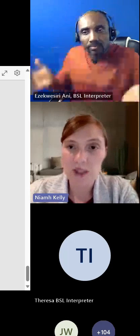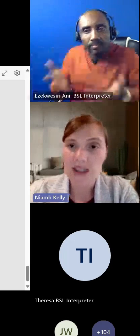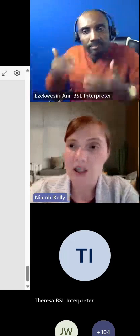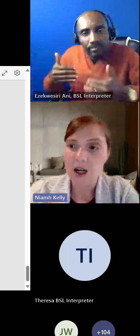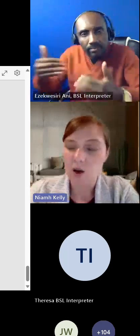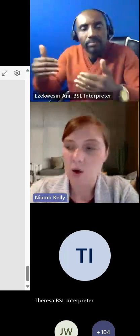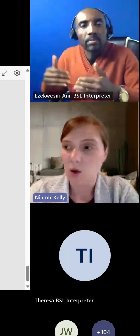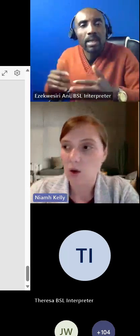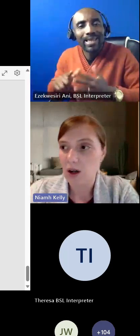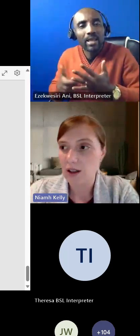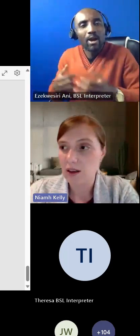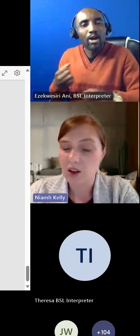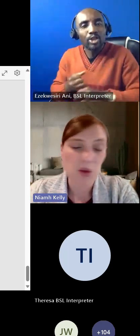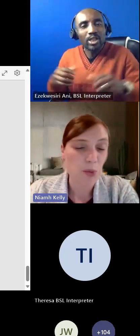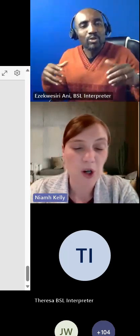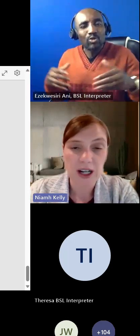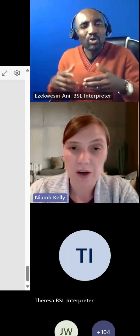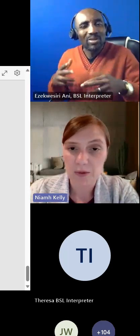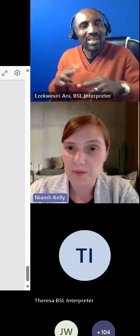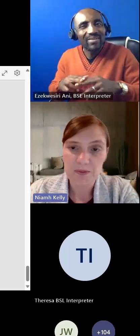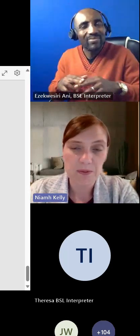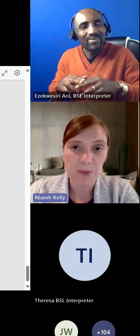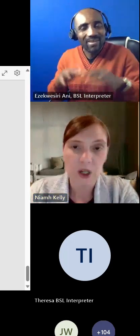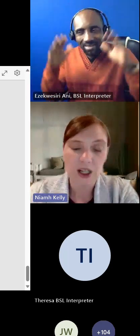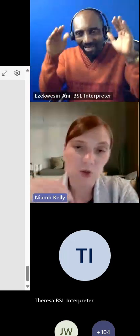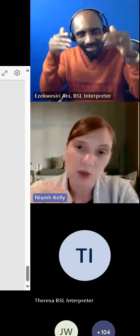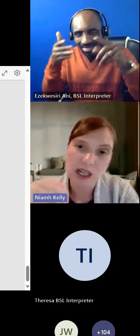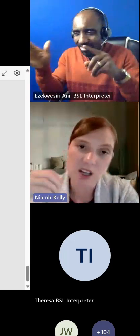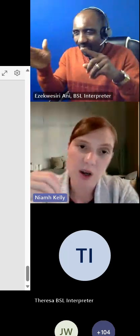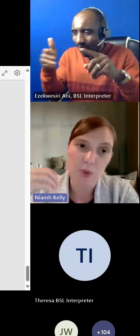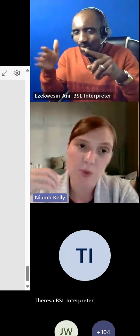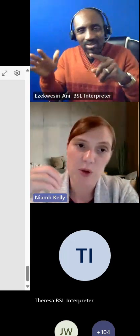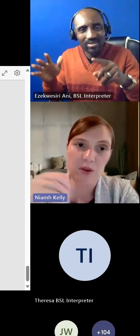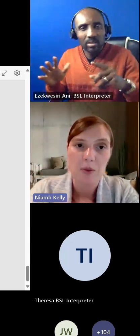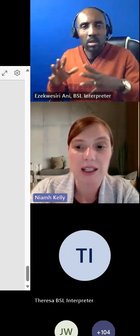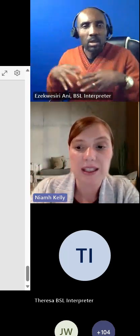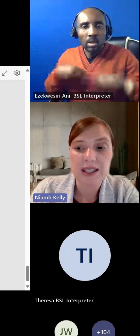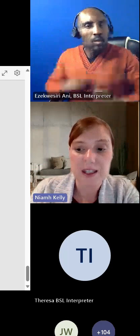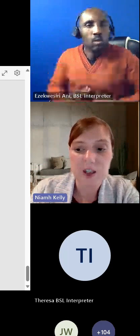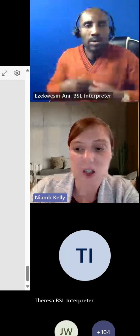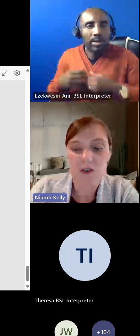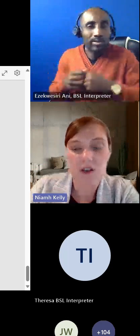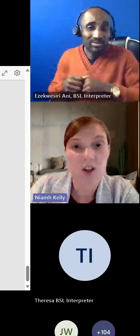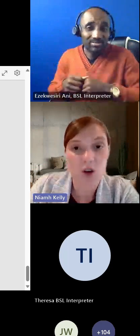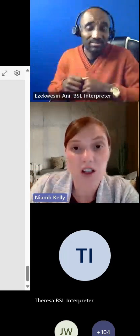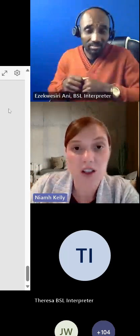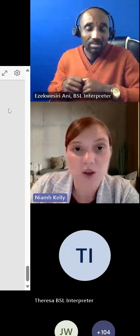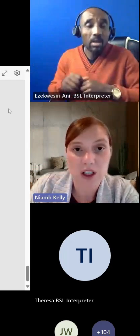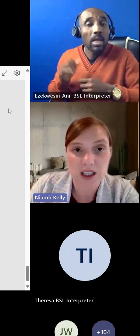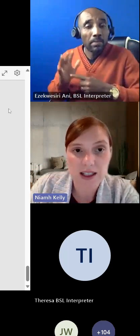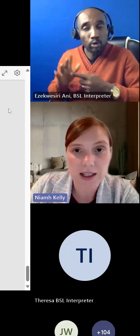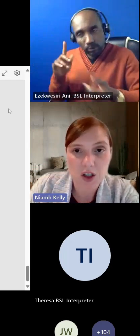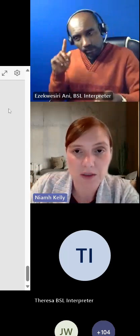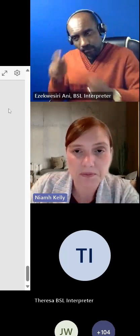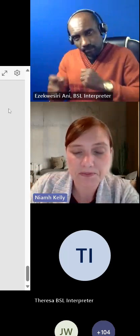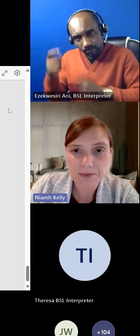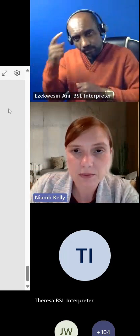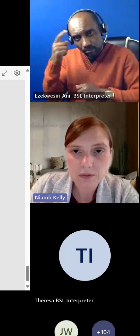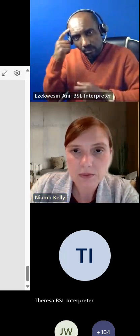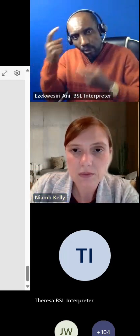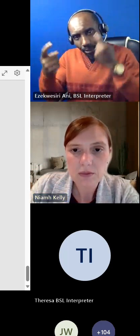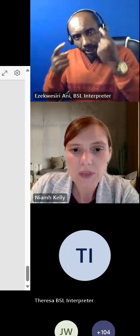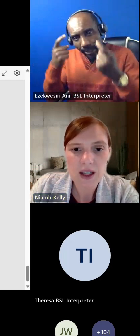the focus isn't there, or there can be burnout, but it's really about putting the mindset shift across the